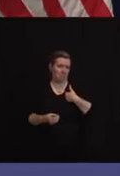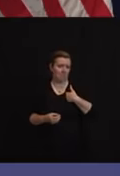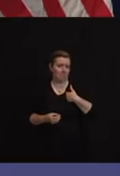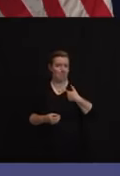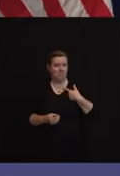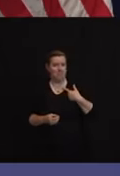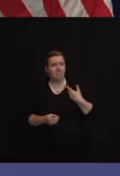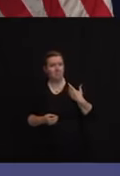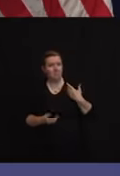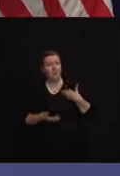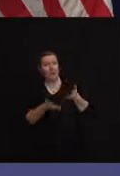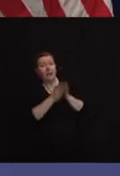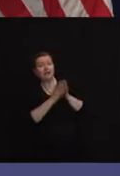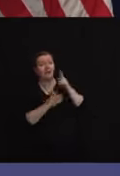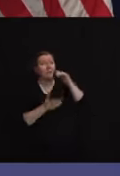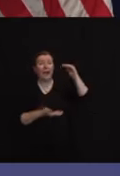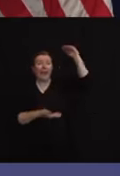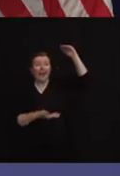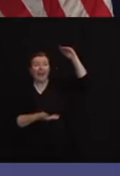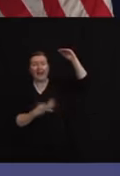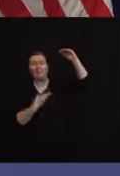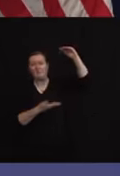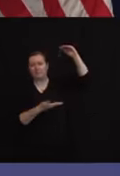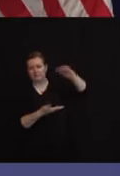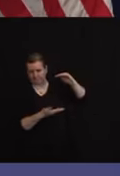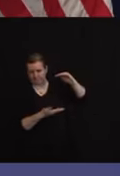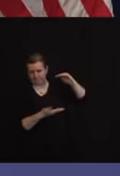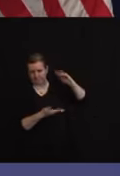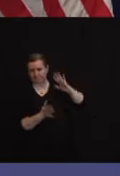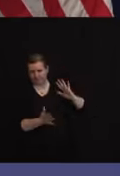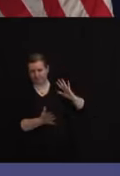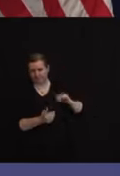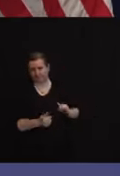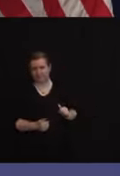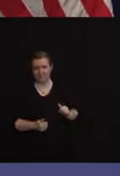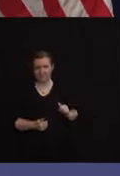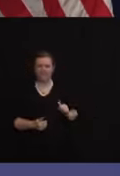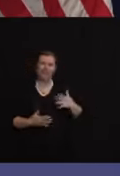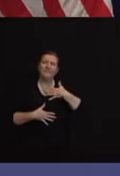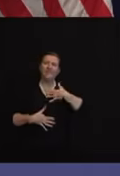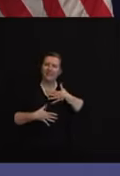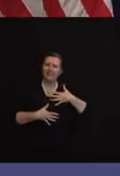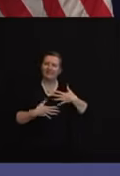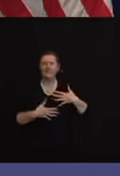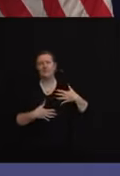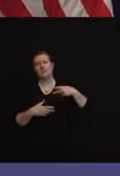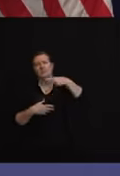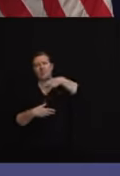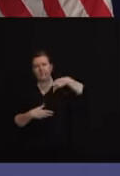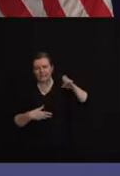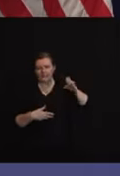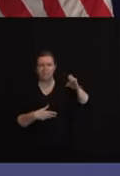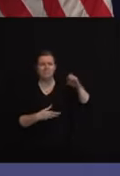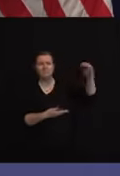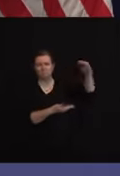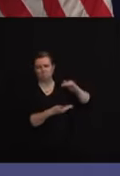amount that we asked for as it relates to, say, ventilators or PPE, but we ultimately got